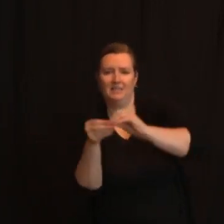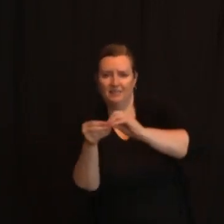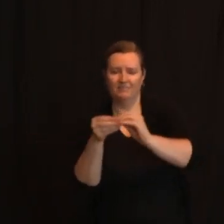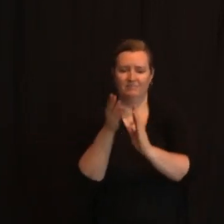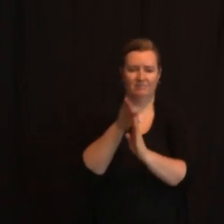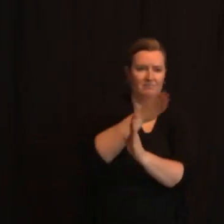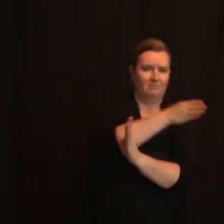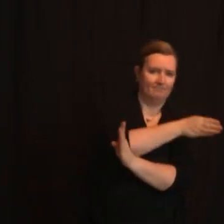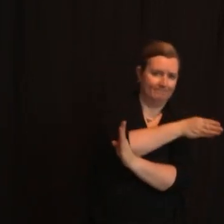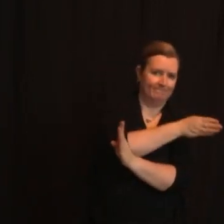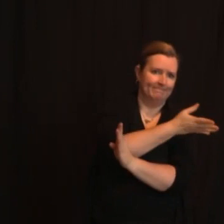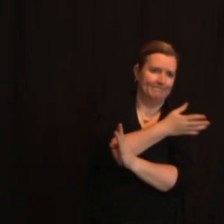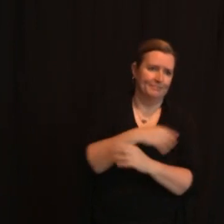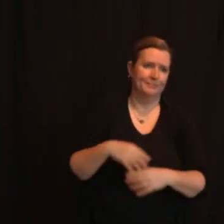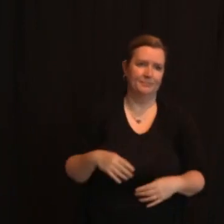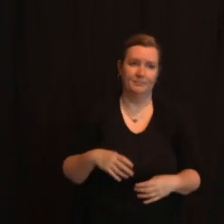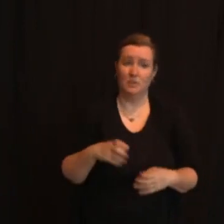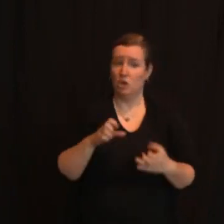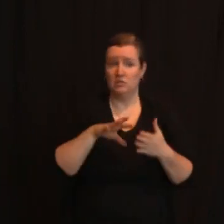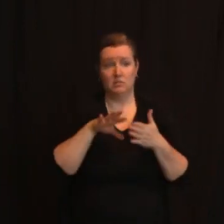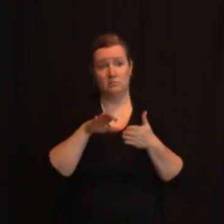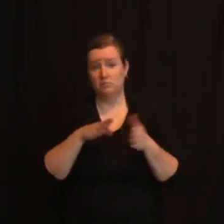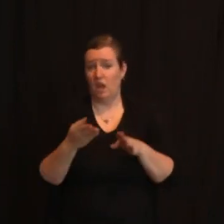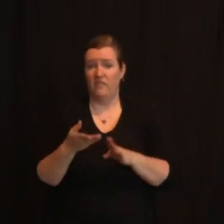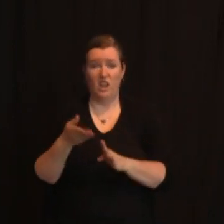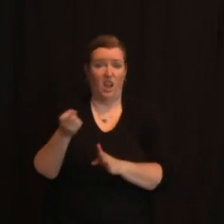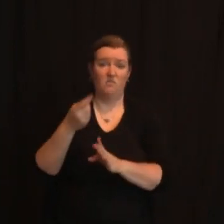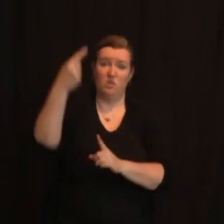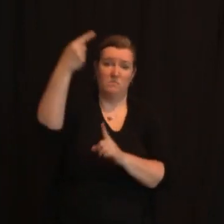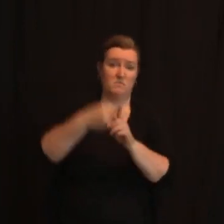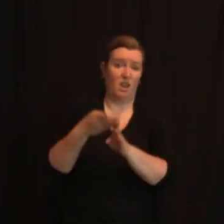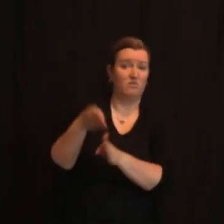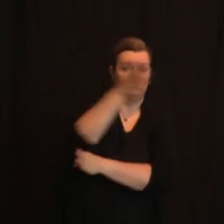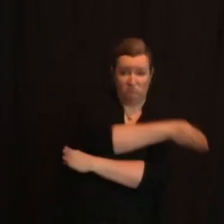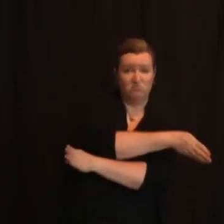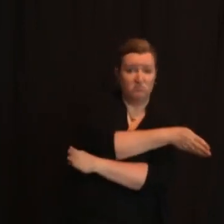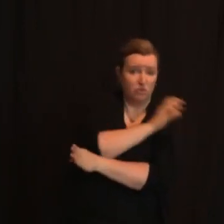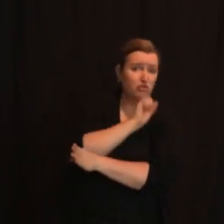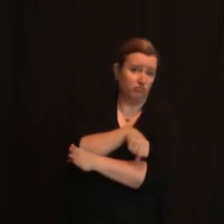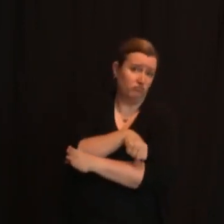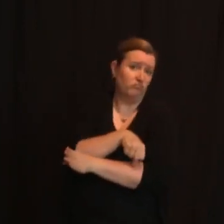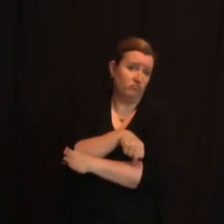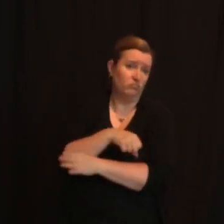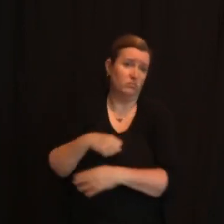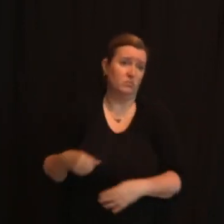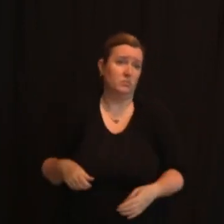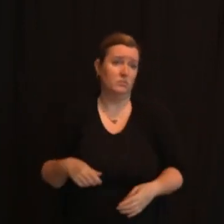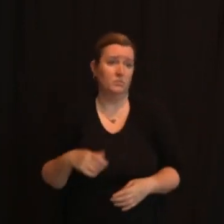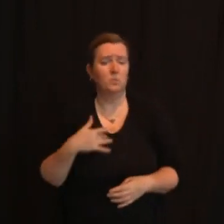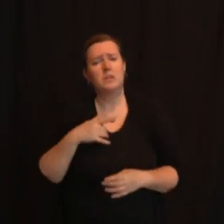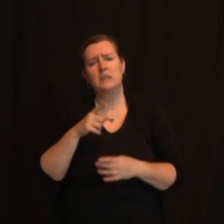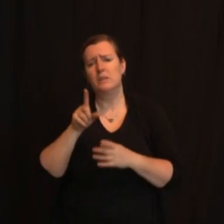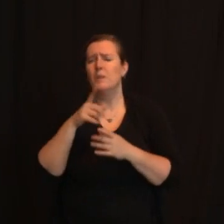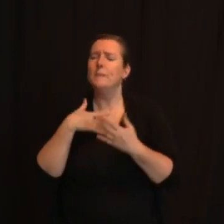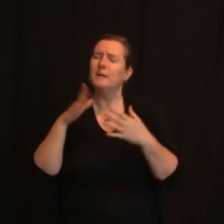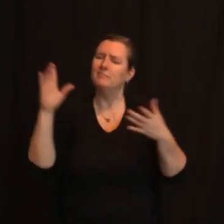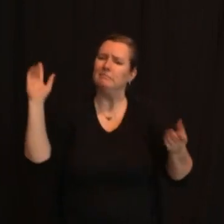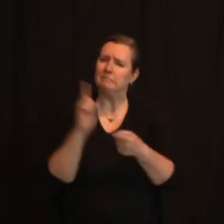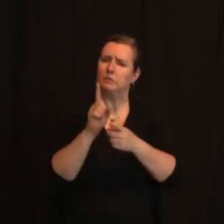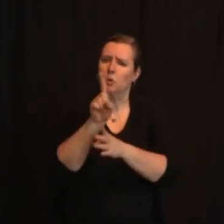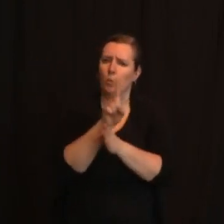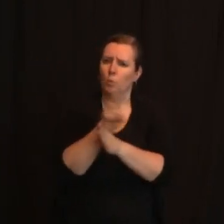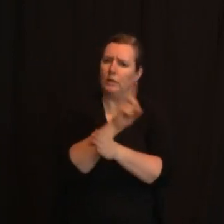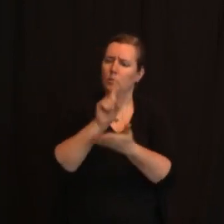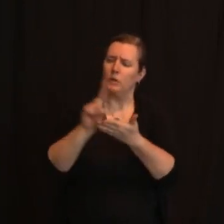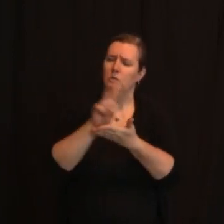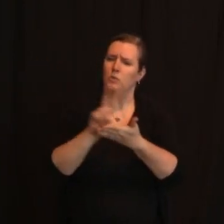include deaths as far back as about a month. Most of them are grouped within the week or so before that, so they're mostly close to when we're reporting it, but some